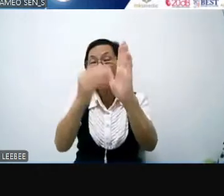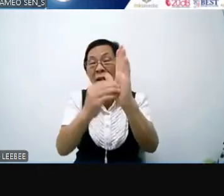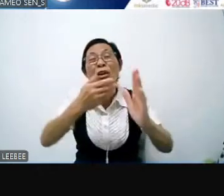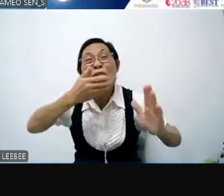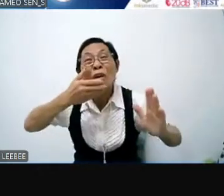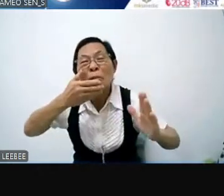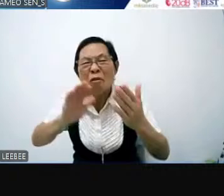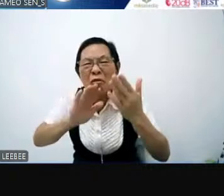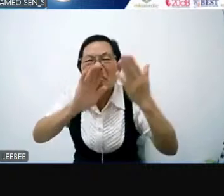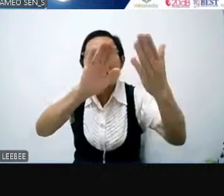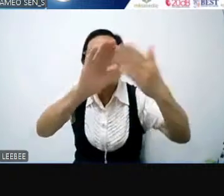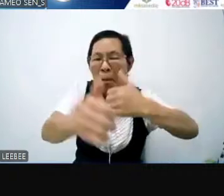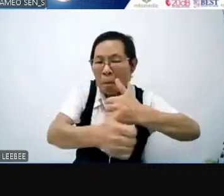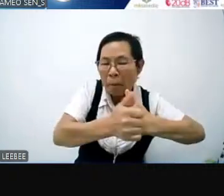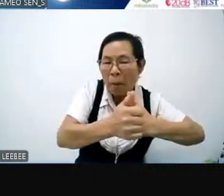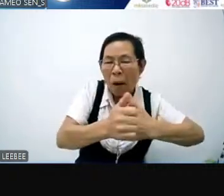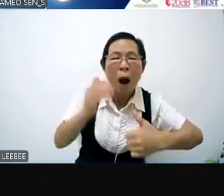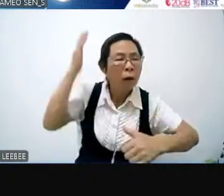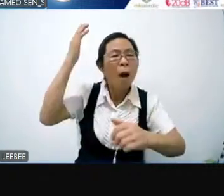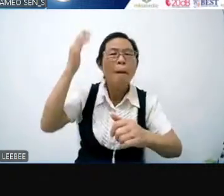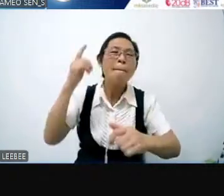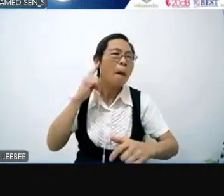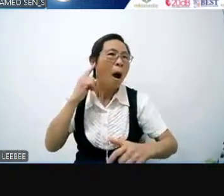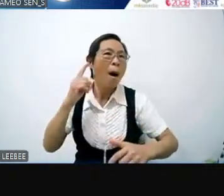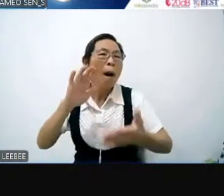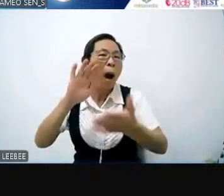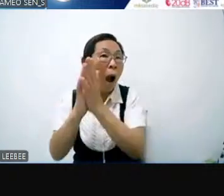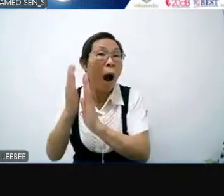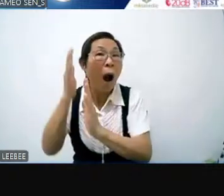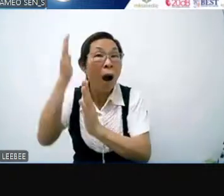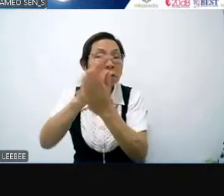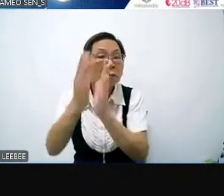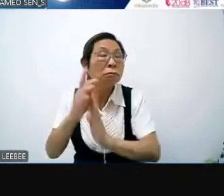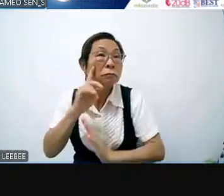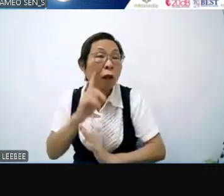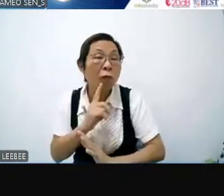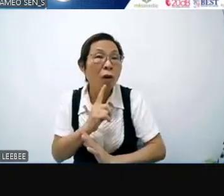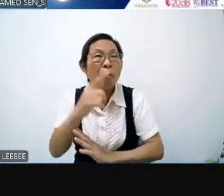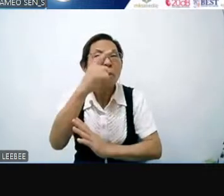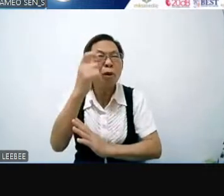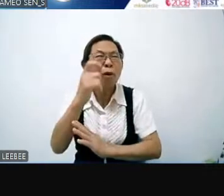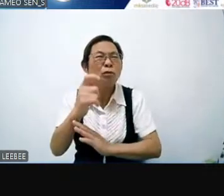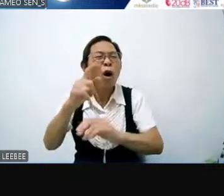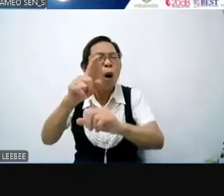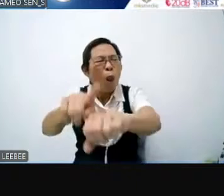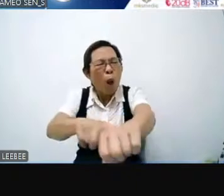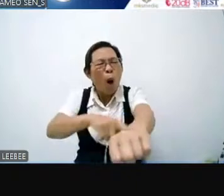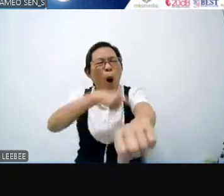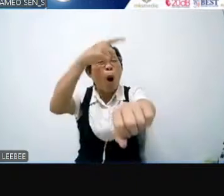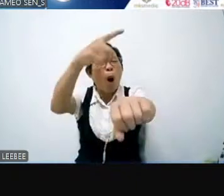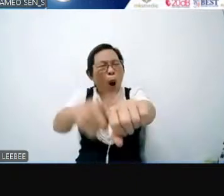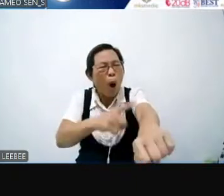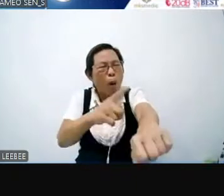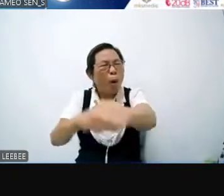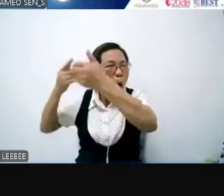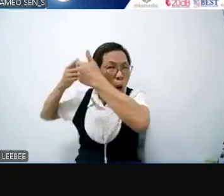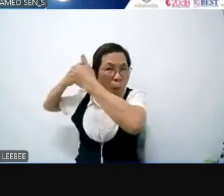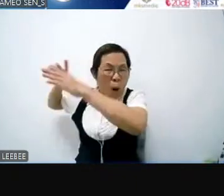face the risk of permanent hearing loss due to prolonged exposure to loud sounds